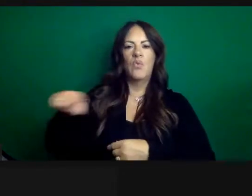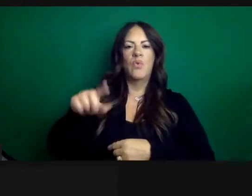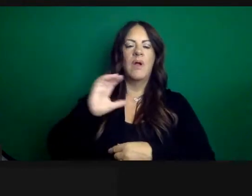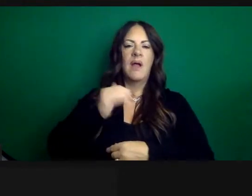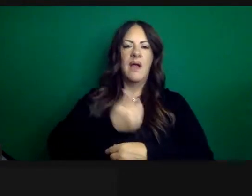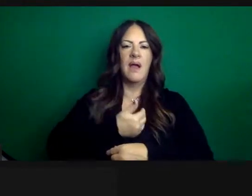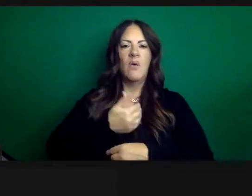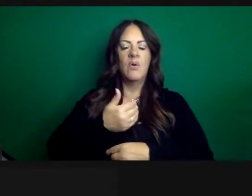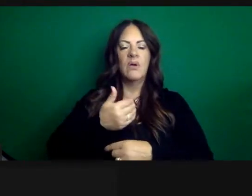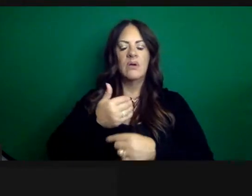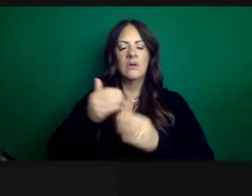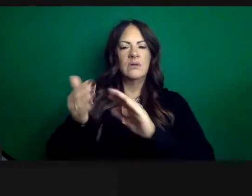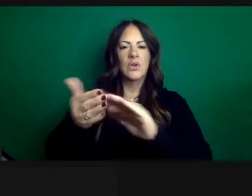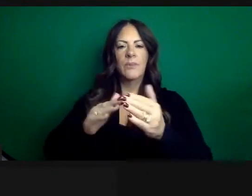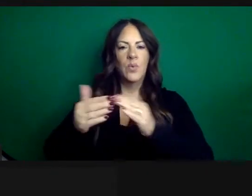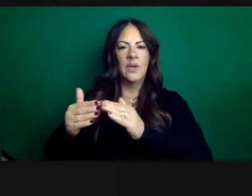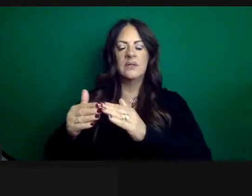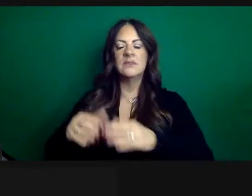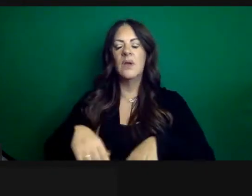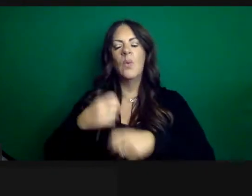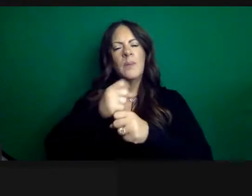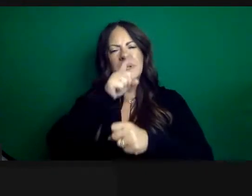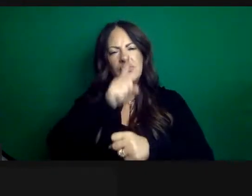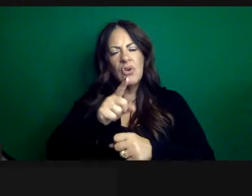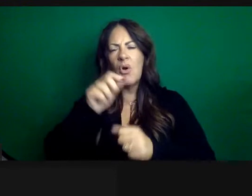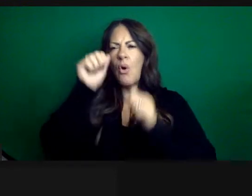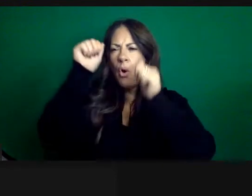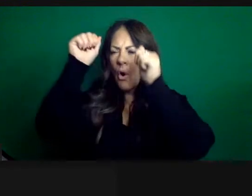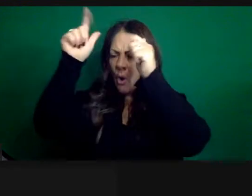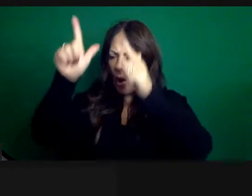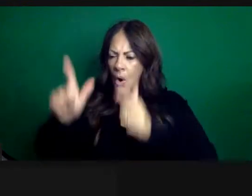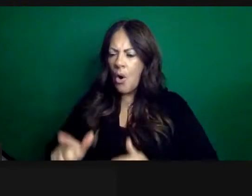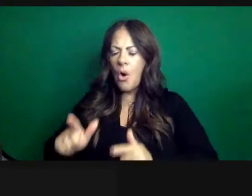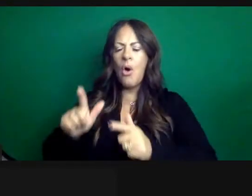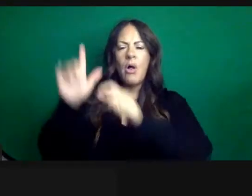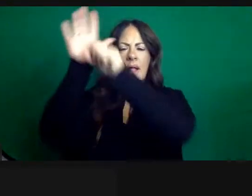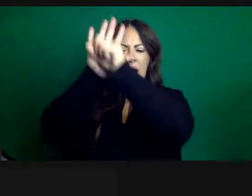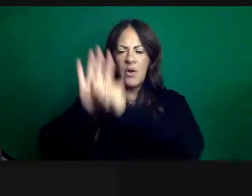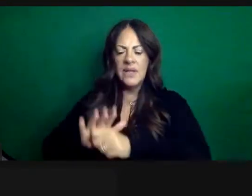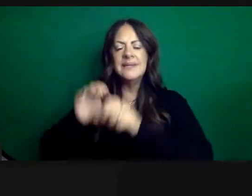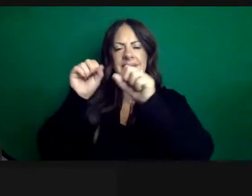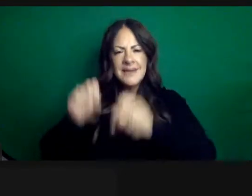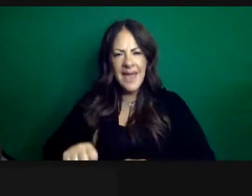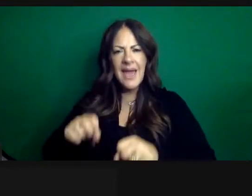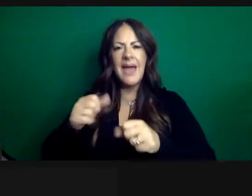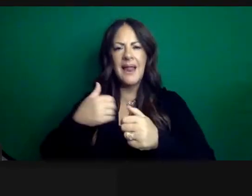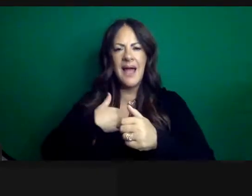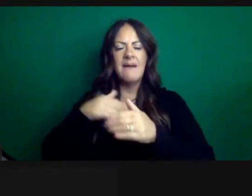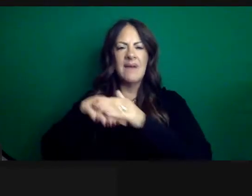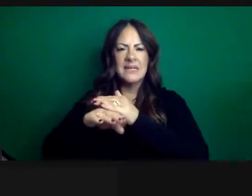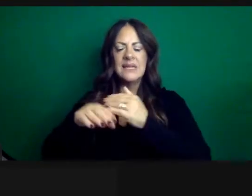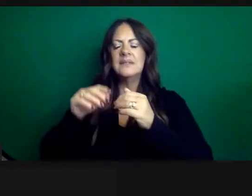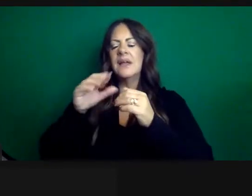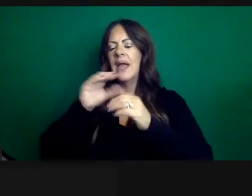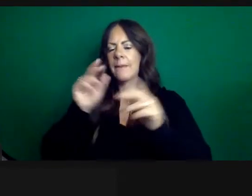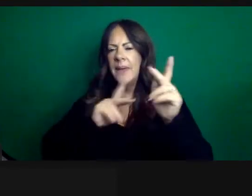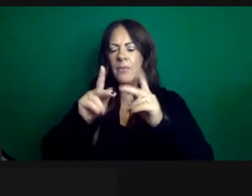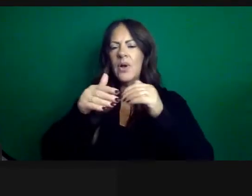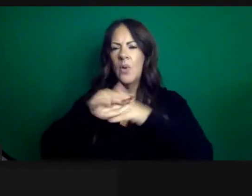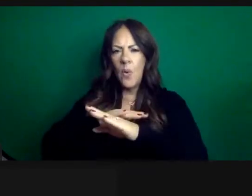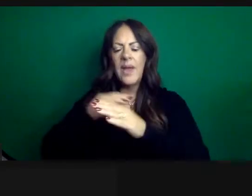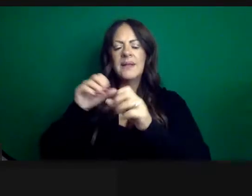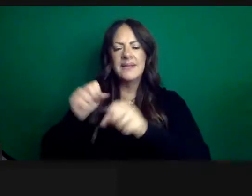all areas are able to vaccinate all eligible populations. But we know, even when we do that there'll be